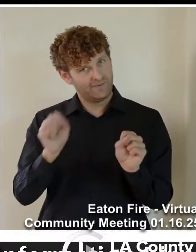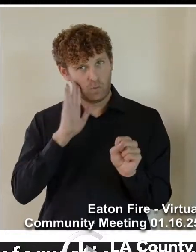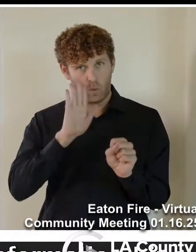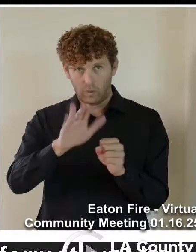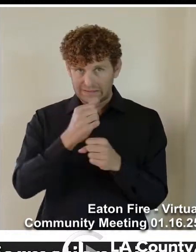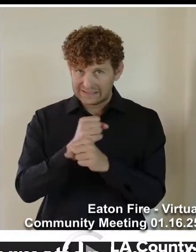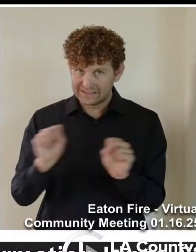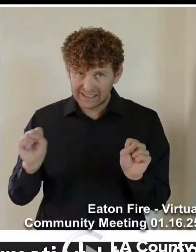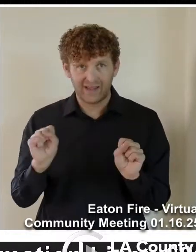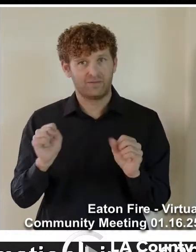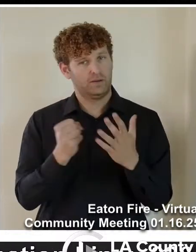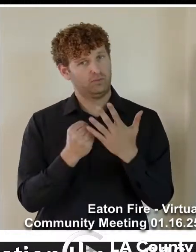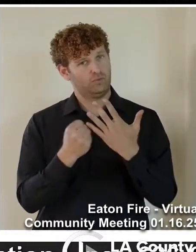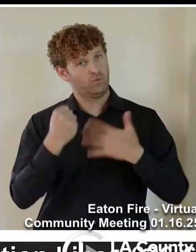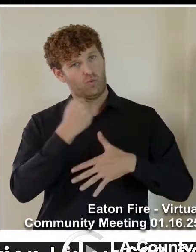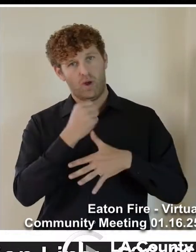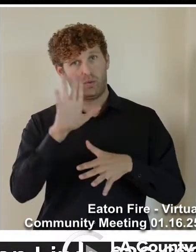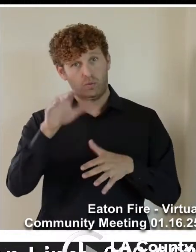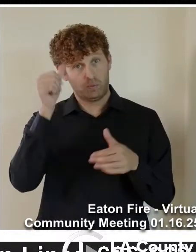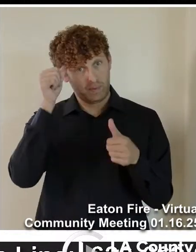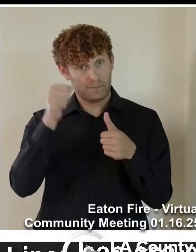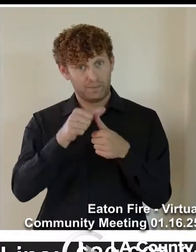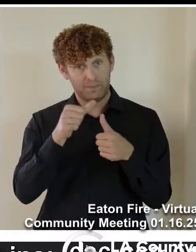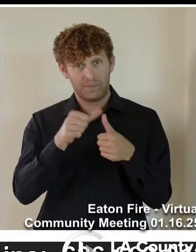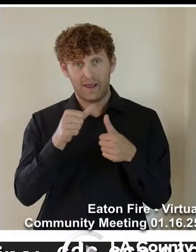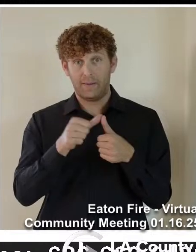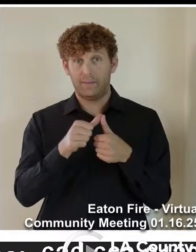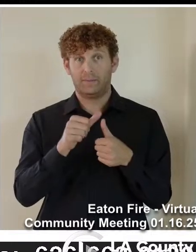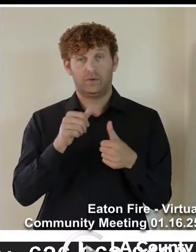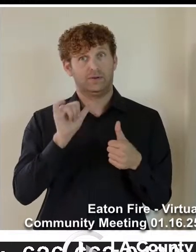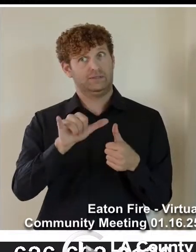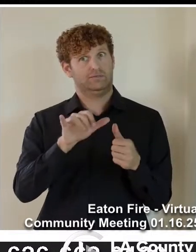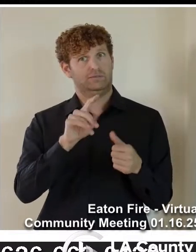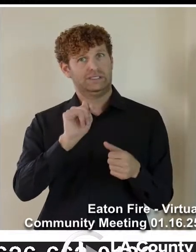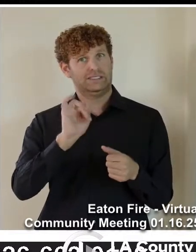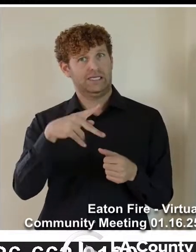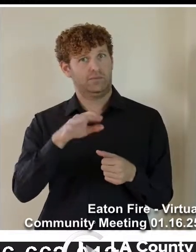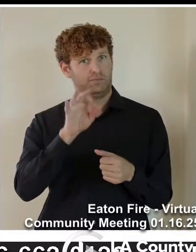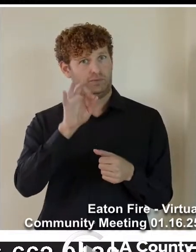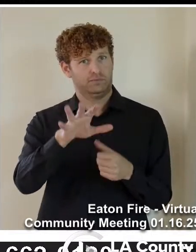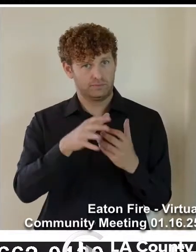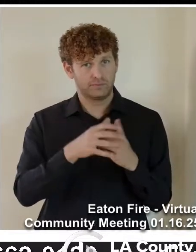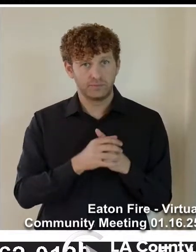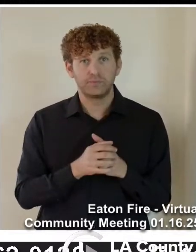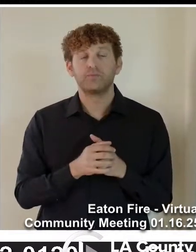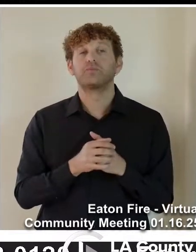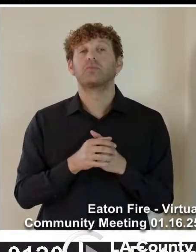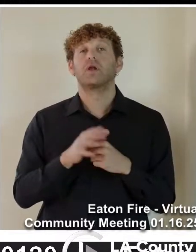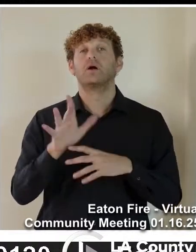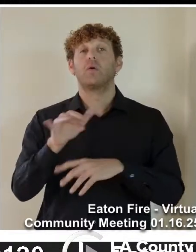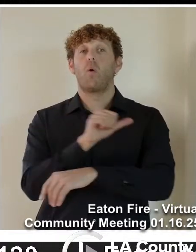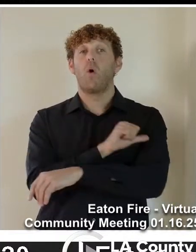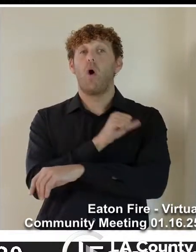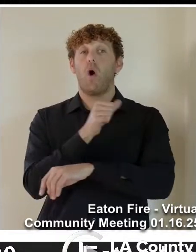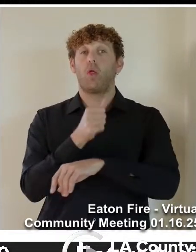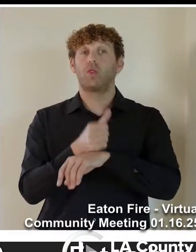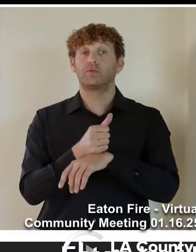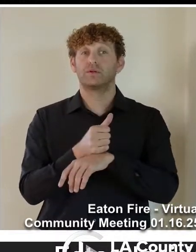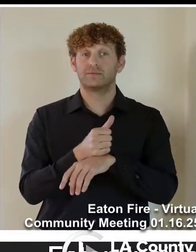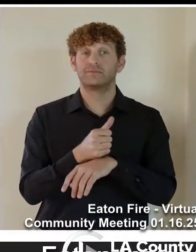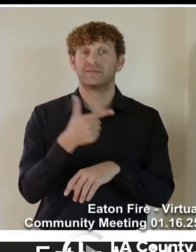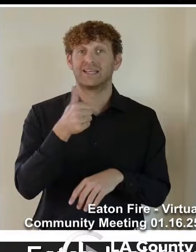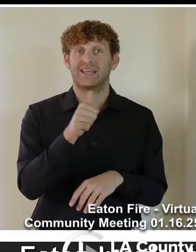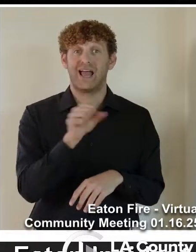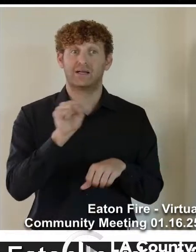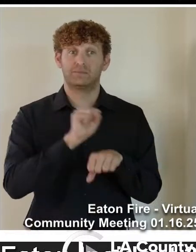remember these safety tips. Authorized SoCal Gas employees will be in uniform with company logo. SoCal Gas